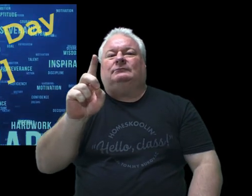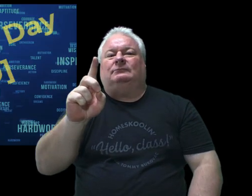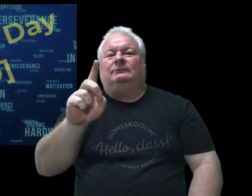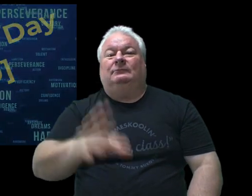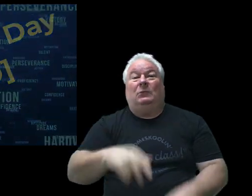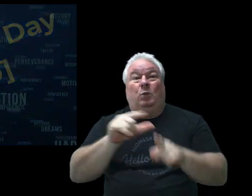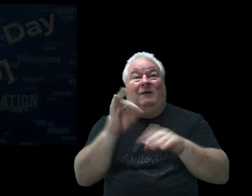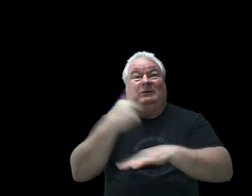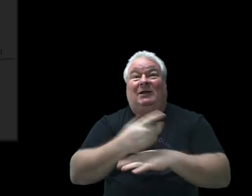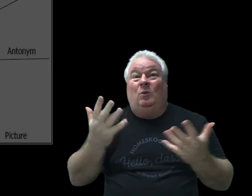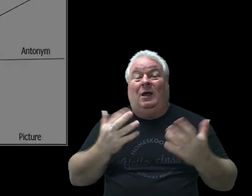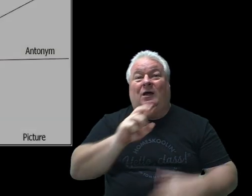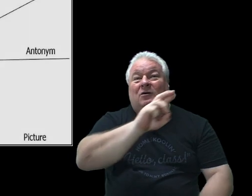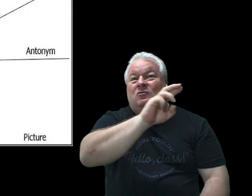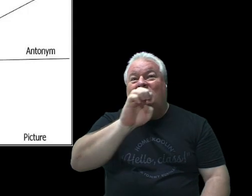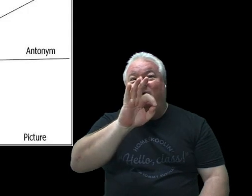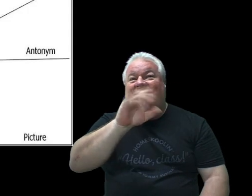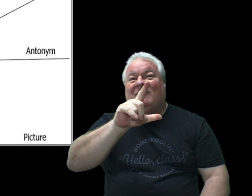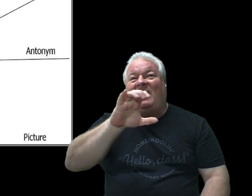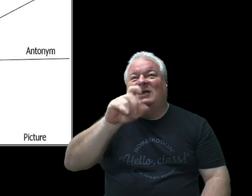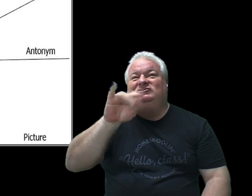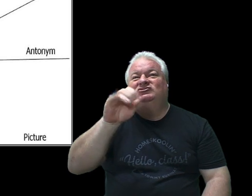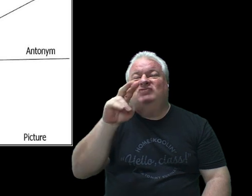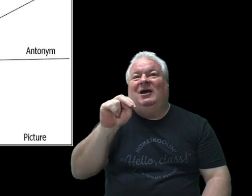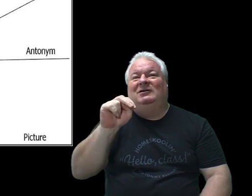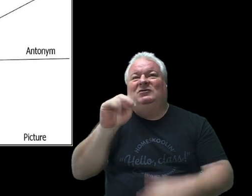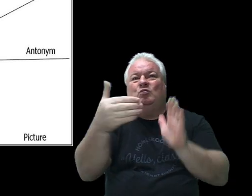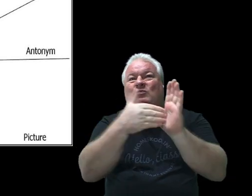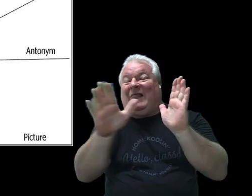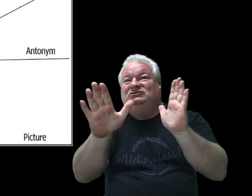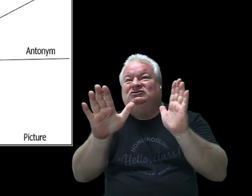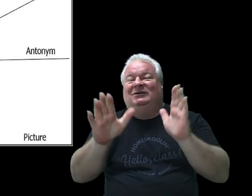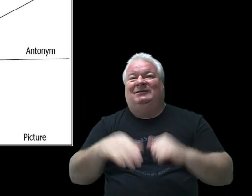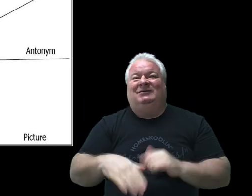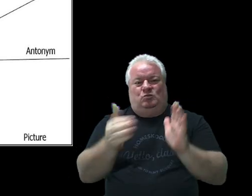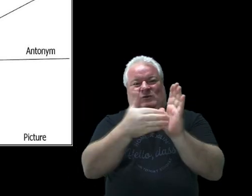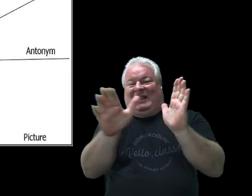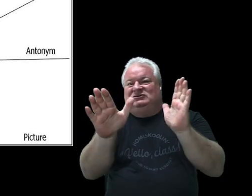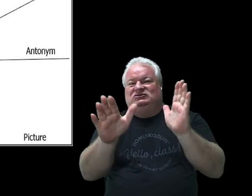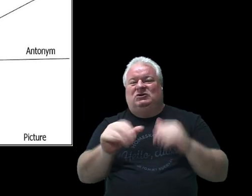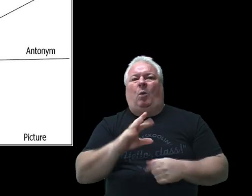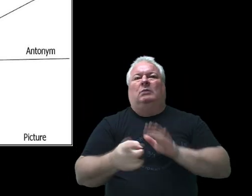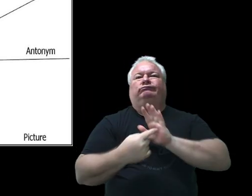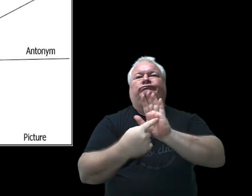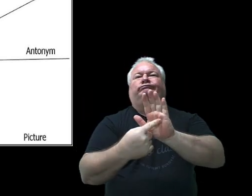day. Our word of the day is reflection. Reflection is the word of the